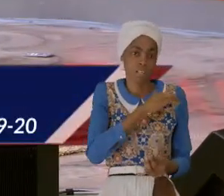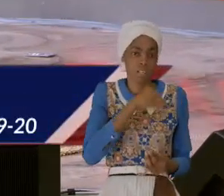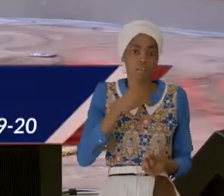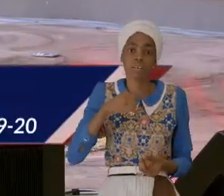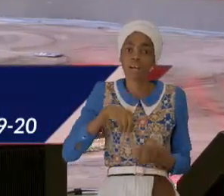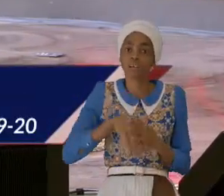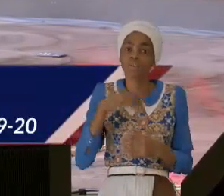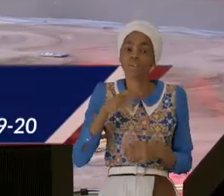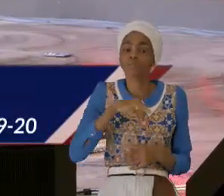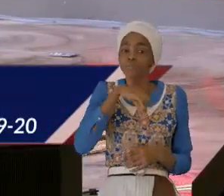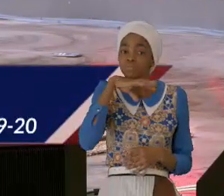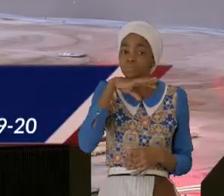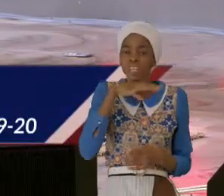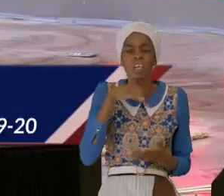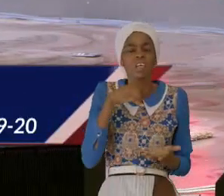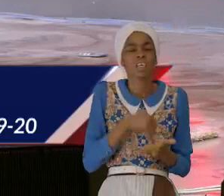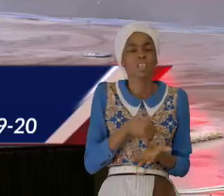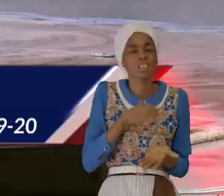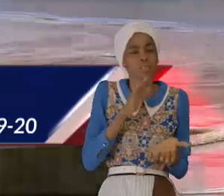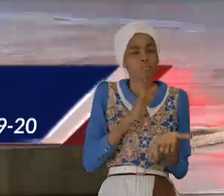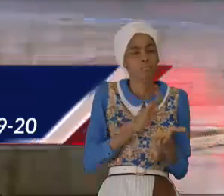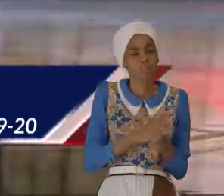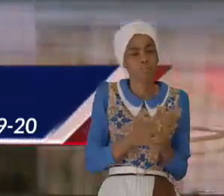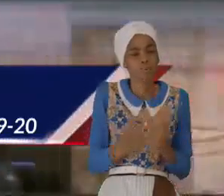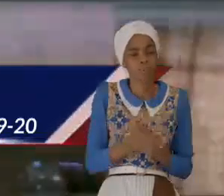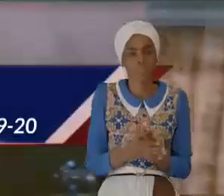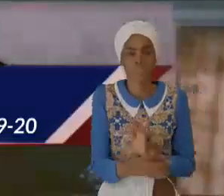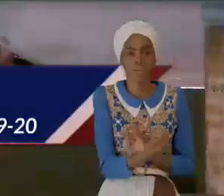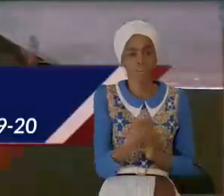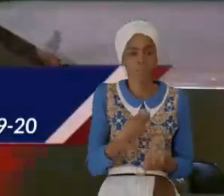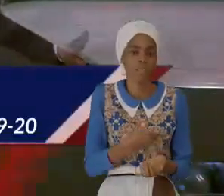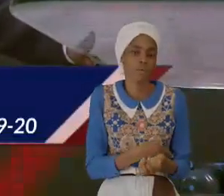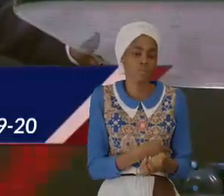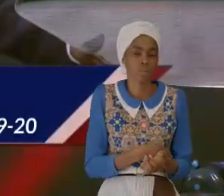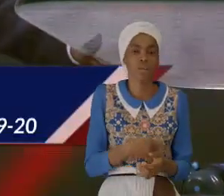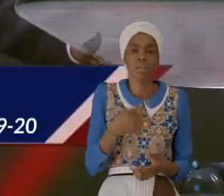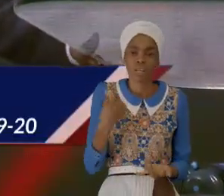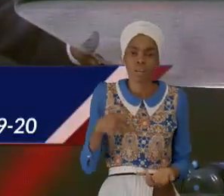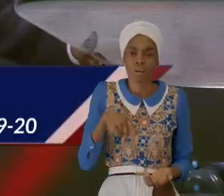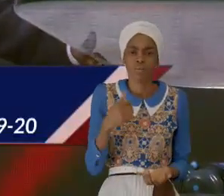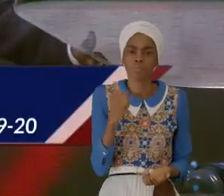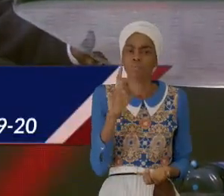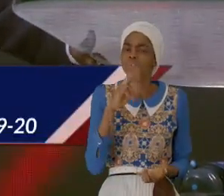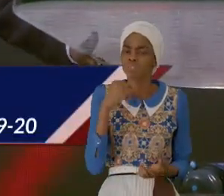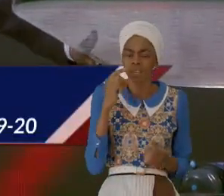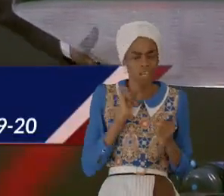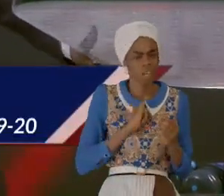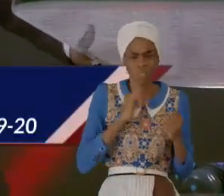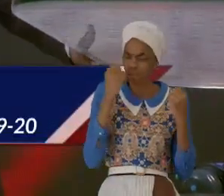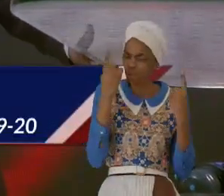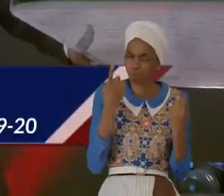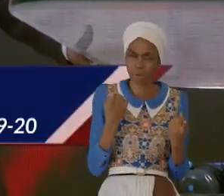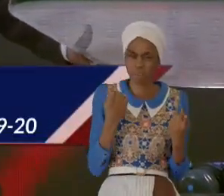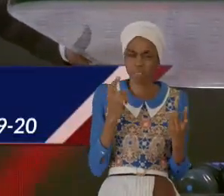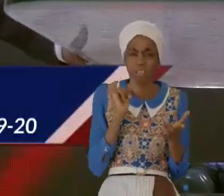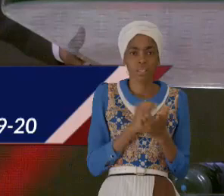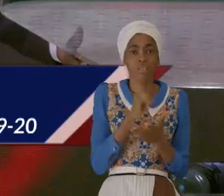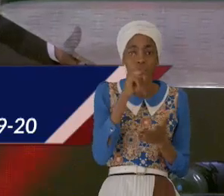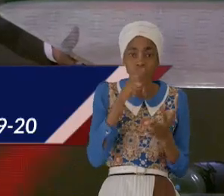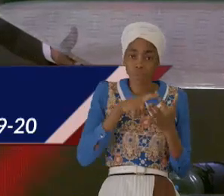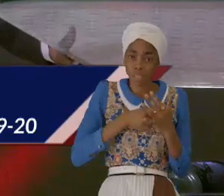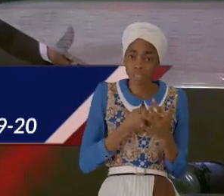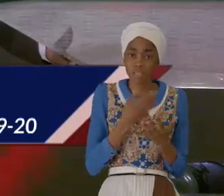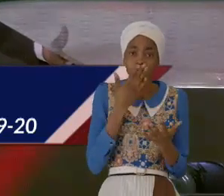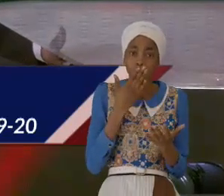it becomes another gospel. Paul the apostle said, I marvel that you started